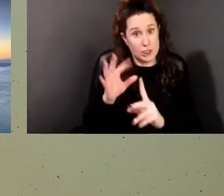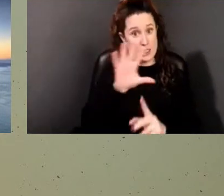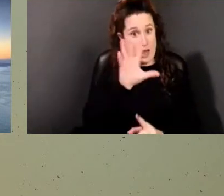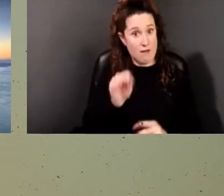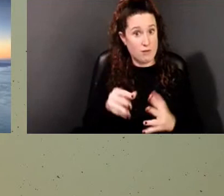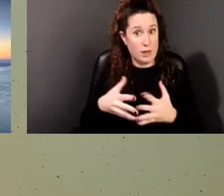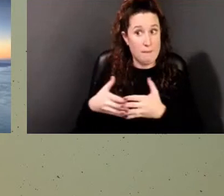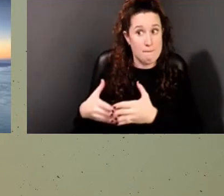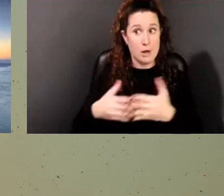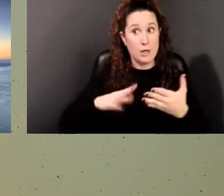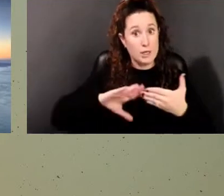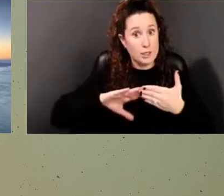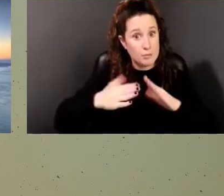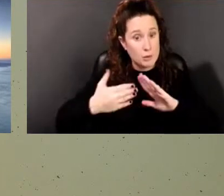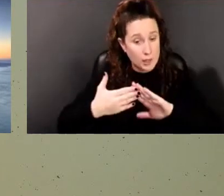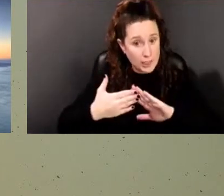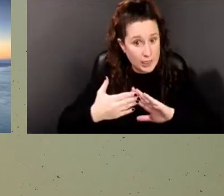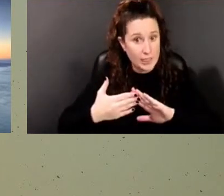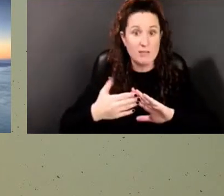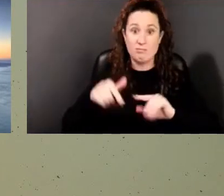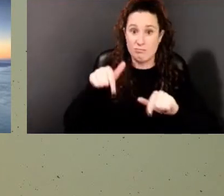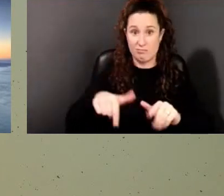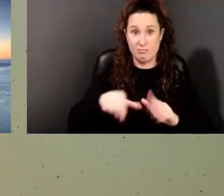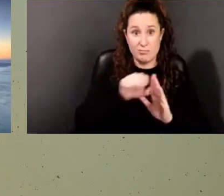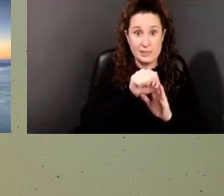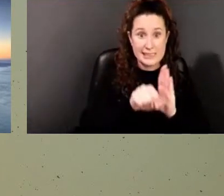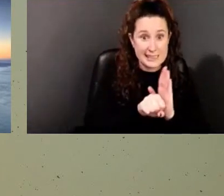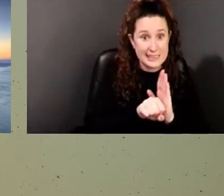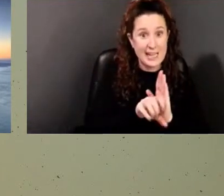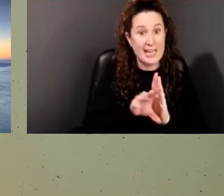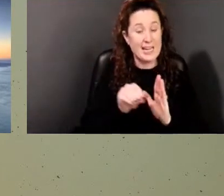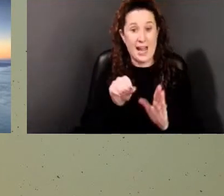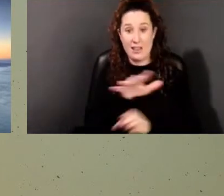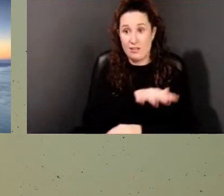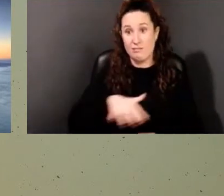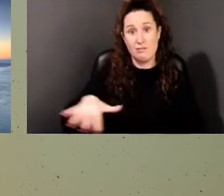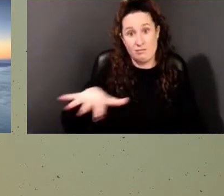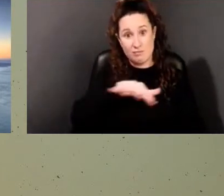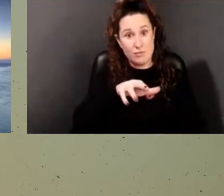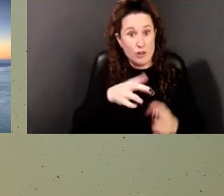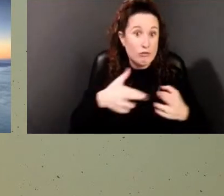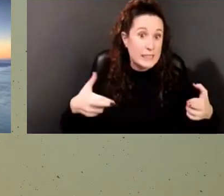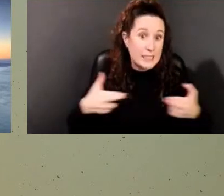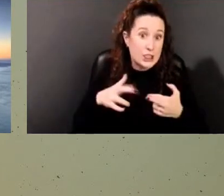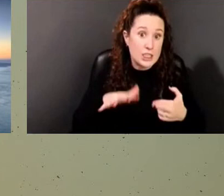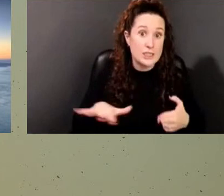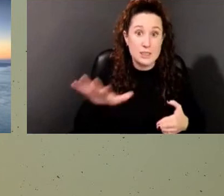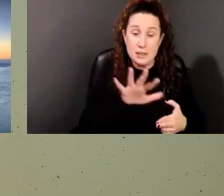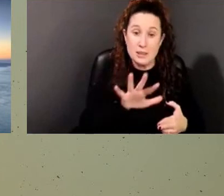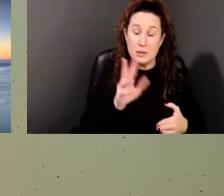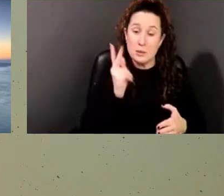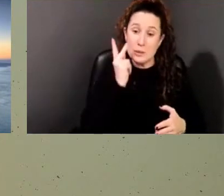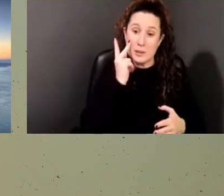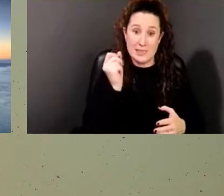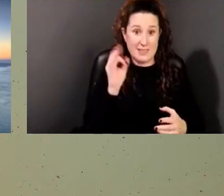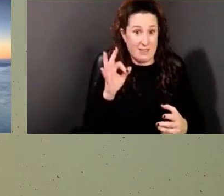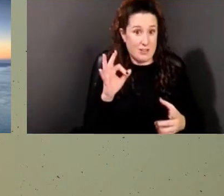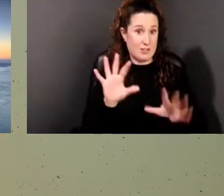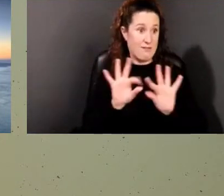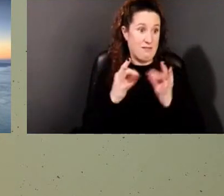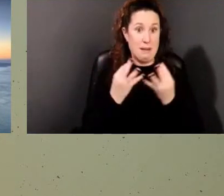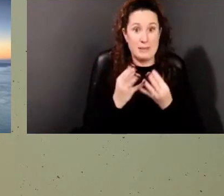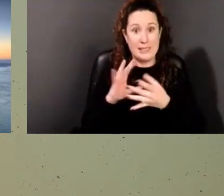in the state, and particularly in the region, to see if there's a family connectivity